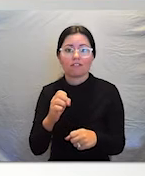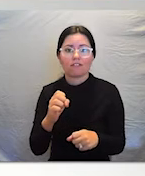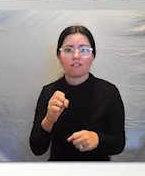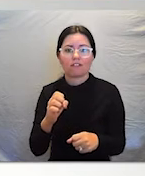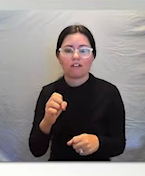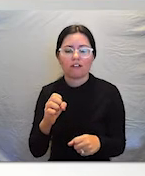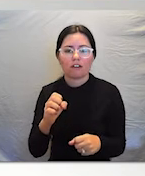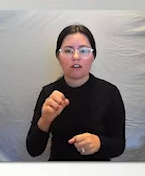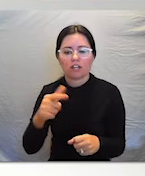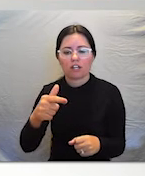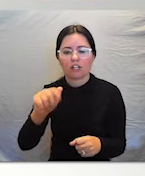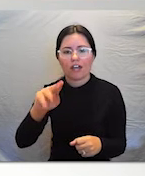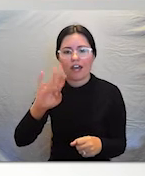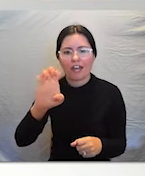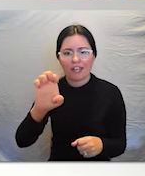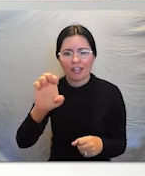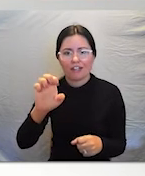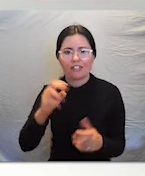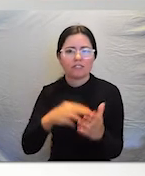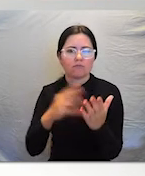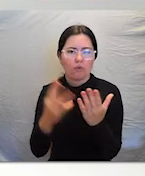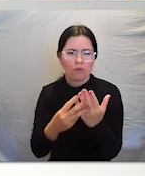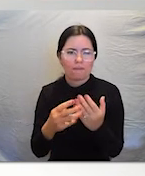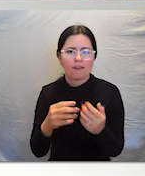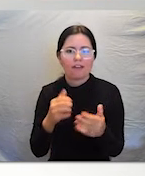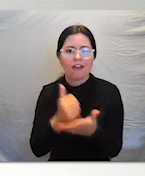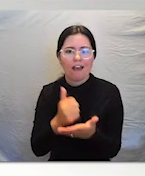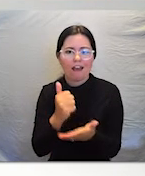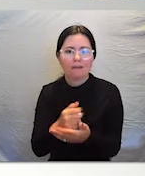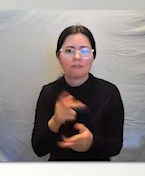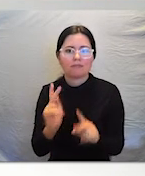guide that actually helps the job seeker